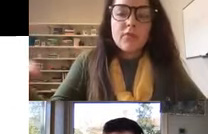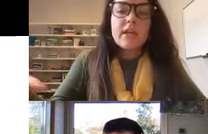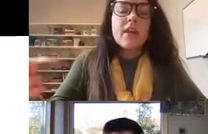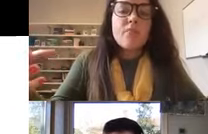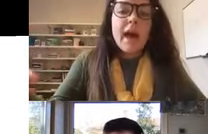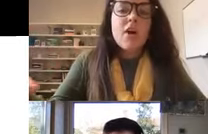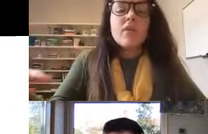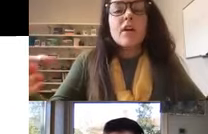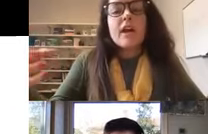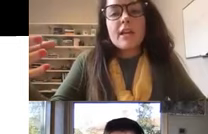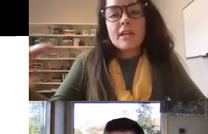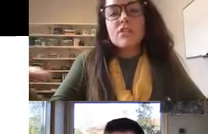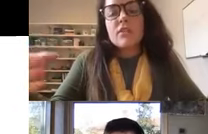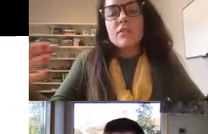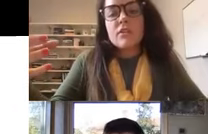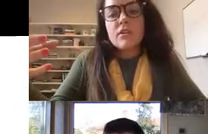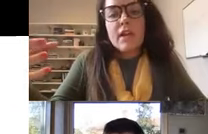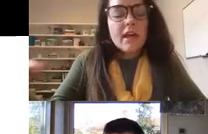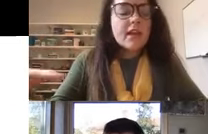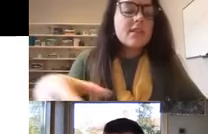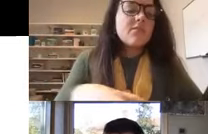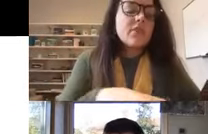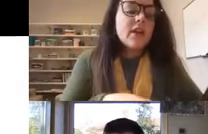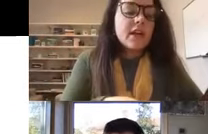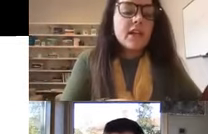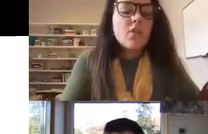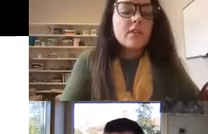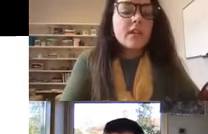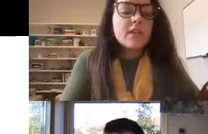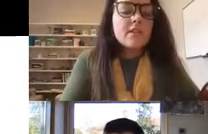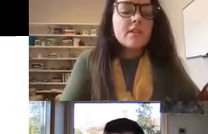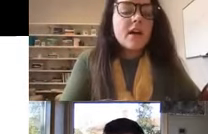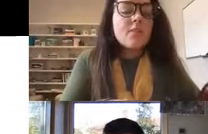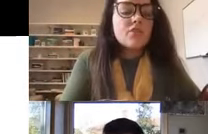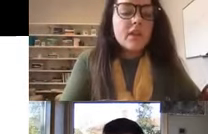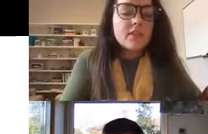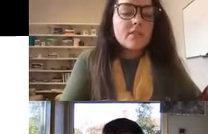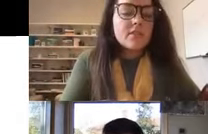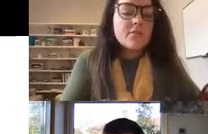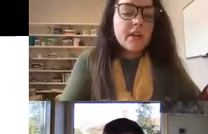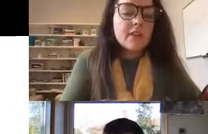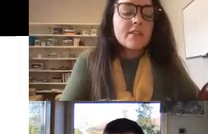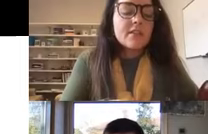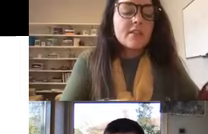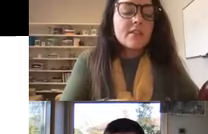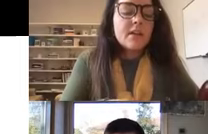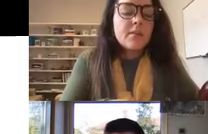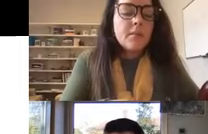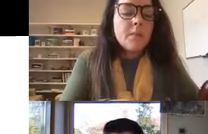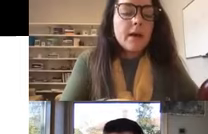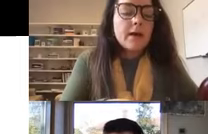and reading of power and historical and contemporary inequalities between those experiences.